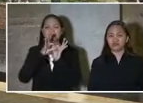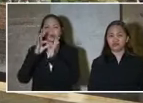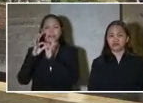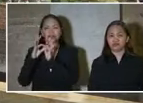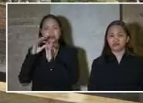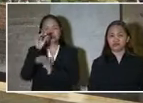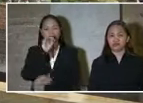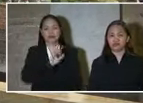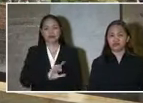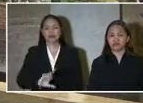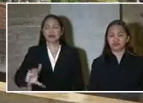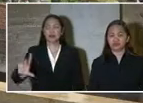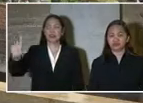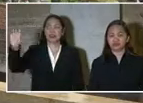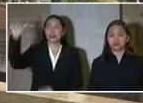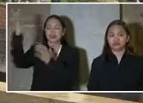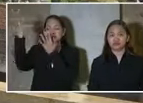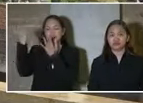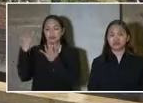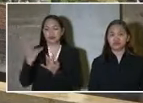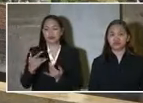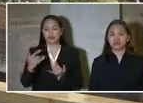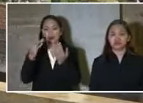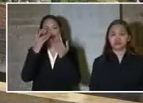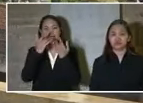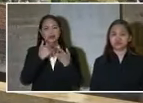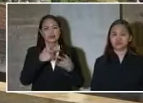Panginoon, maawa ka